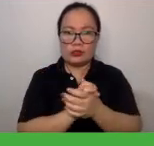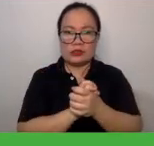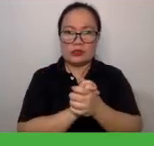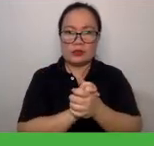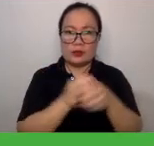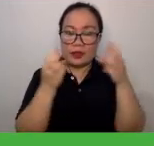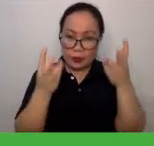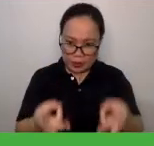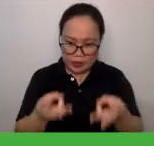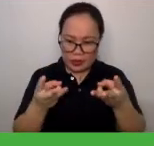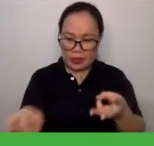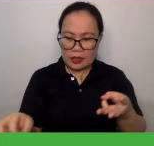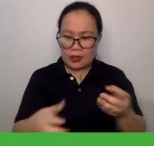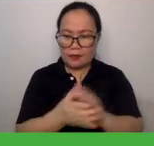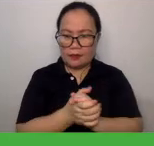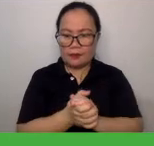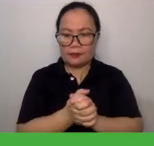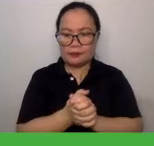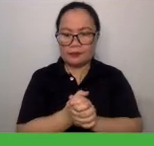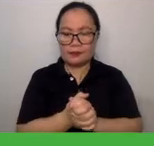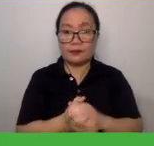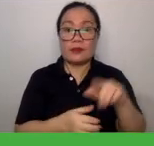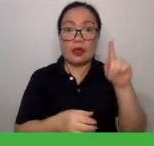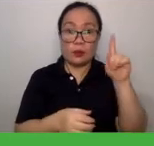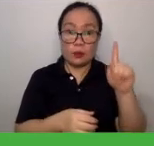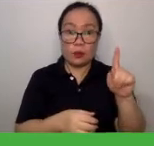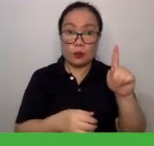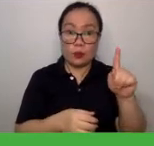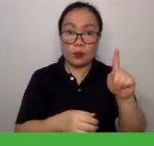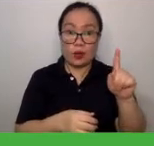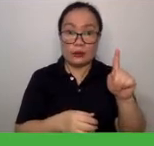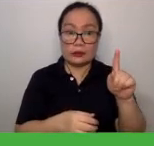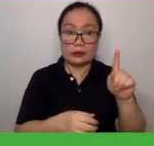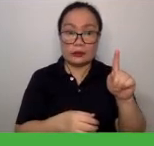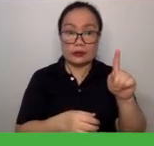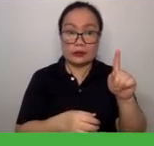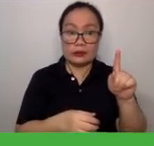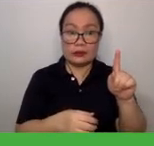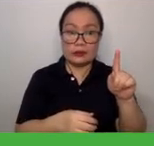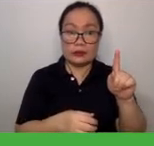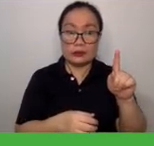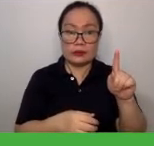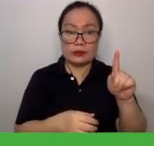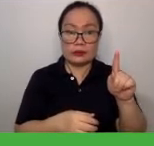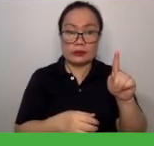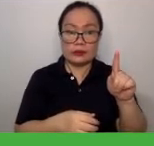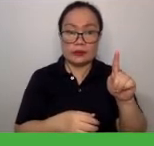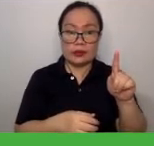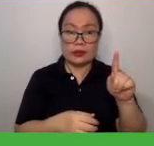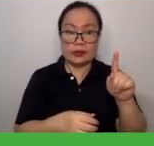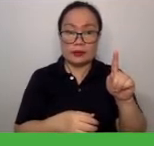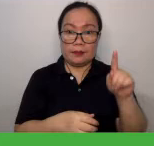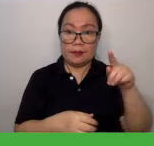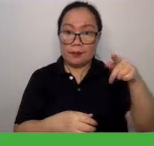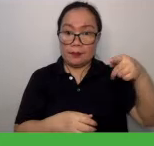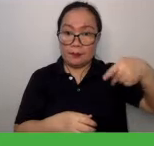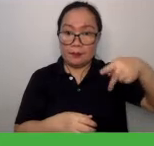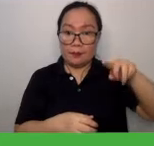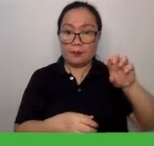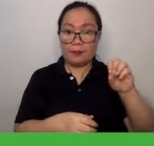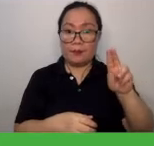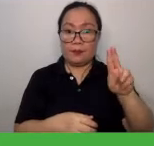gaano kabigat itong mga to. And then for 1 pound, that is actually approximate